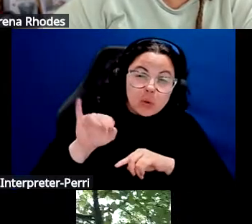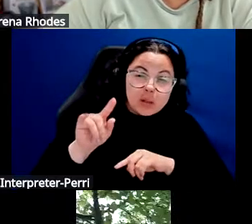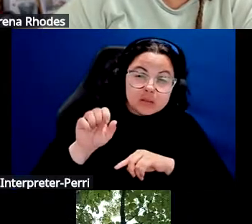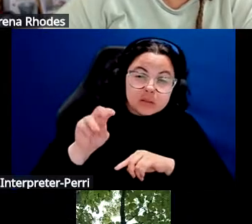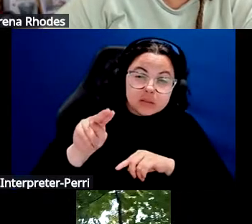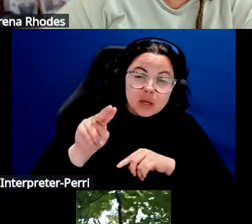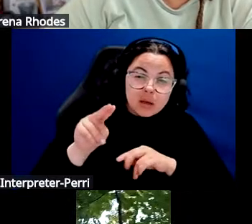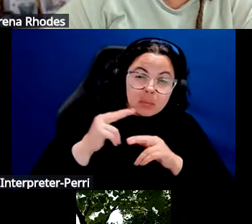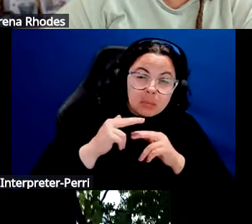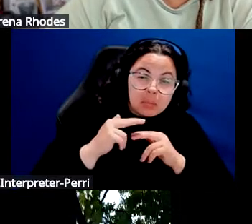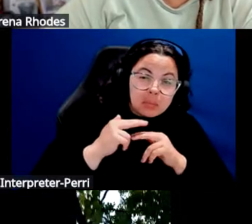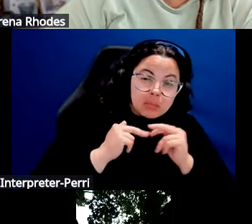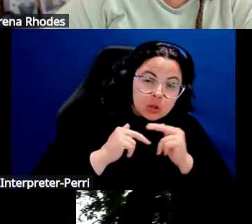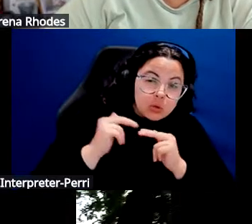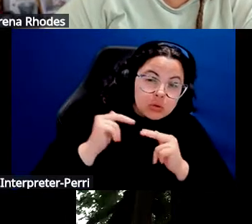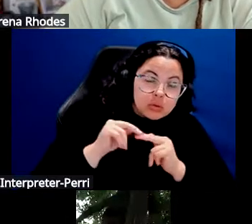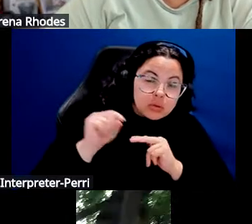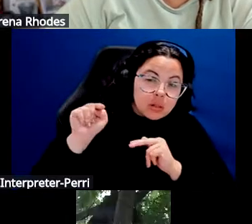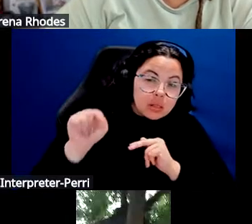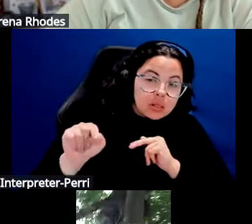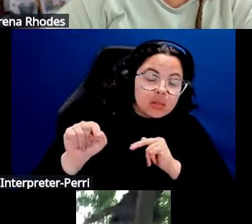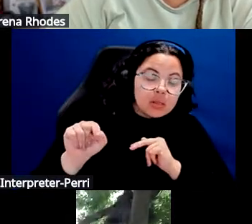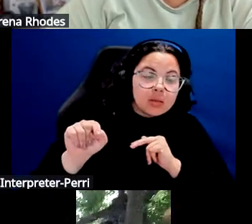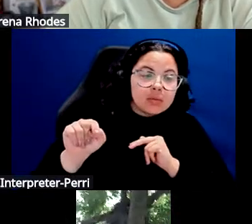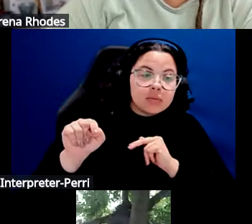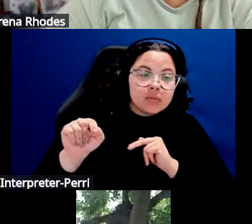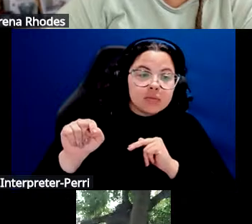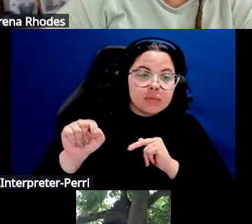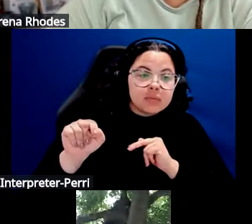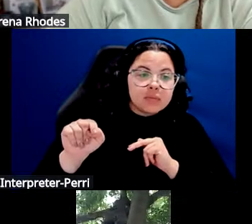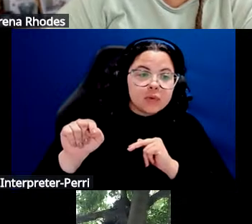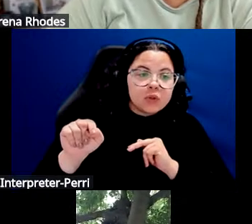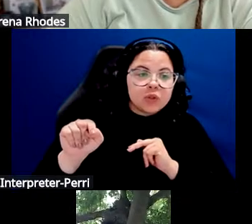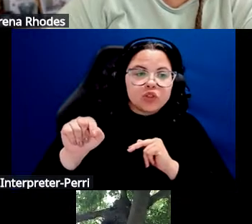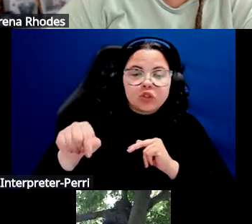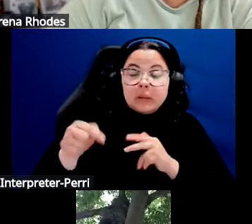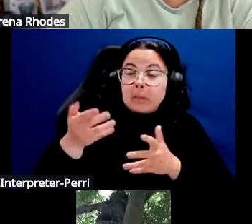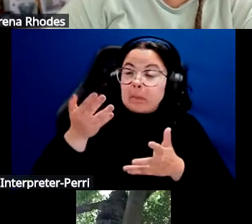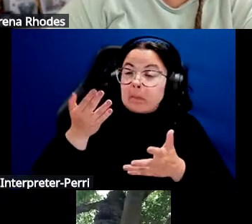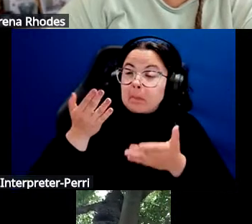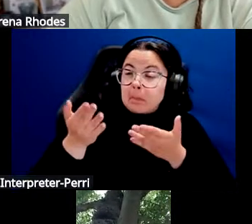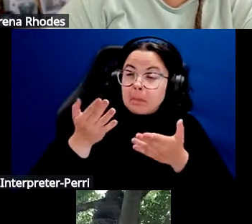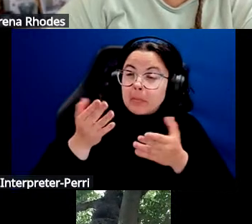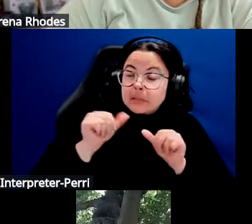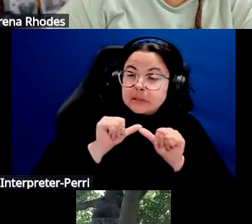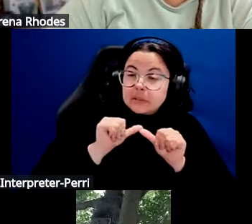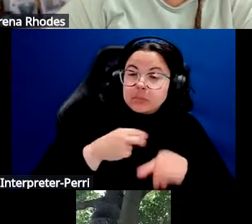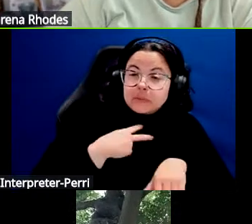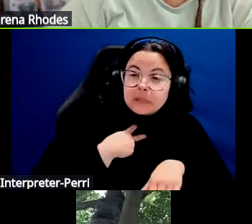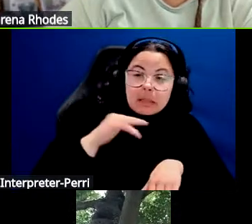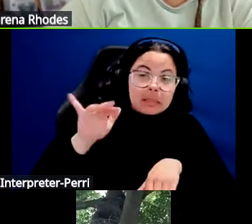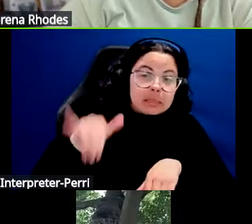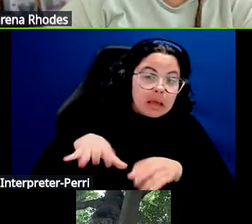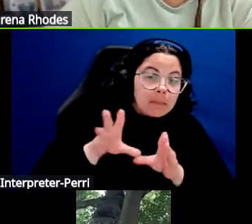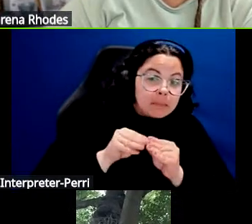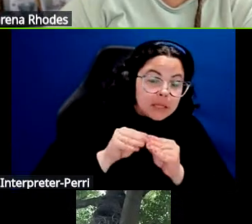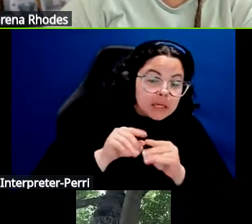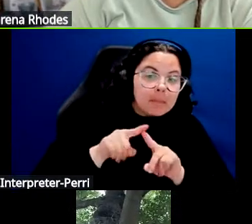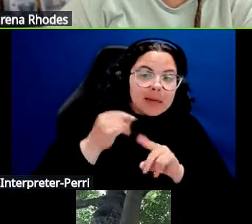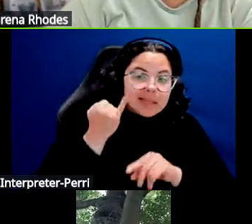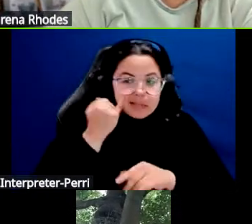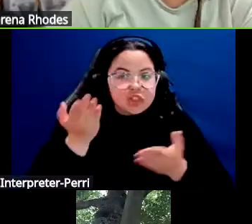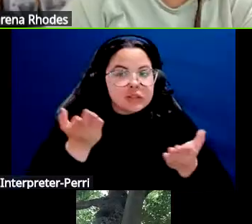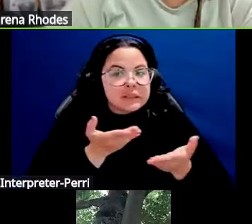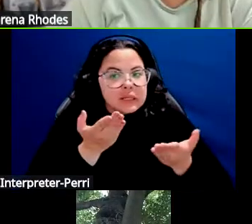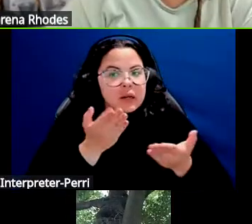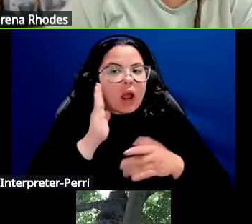regarding a voting action item that the council's holding on that matter. So she might still be tied up or unavailable. But if she Okay. does present herself, I will